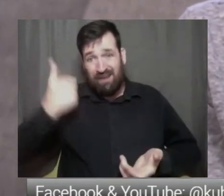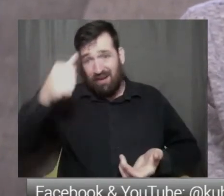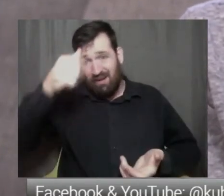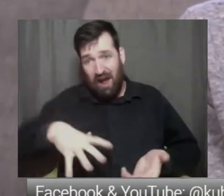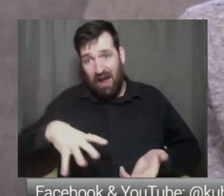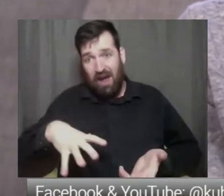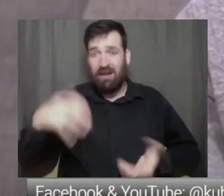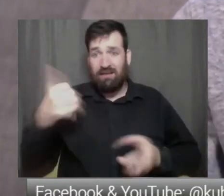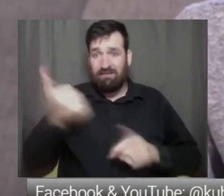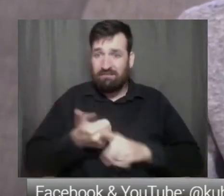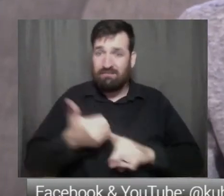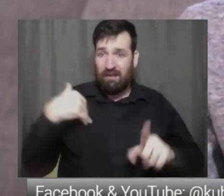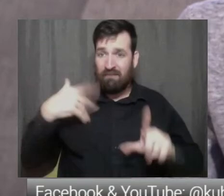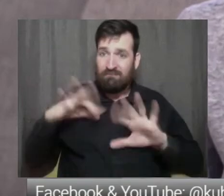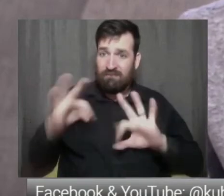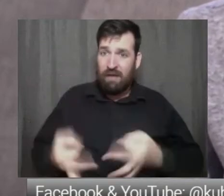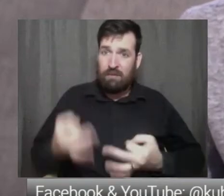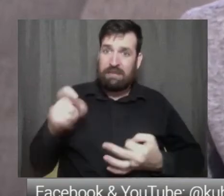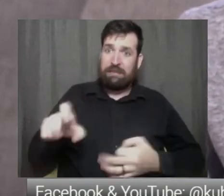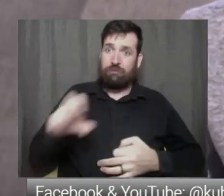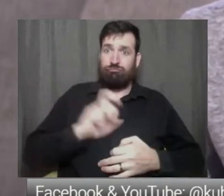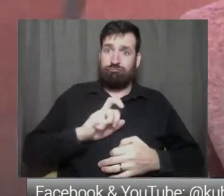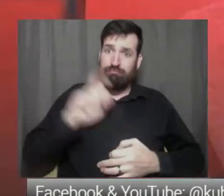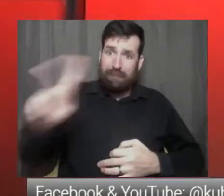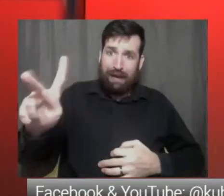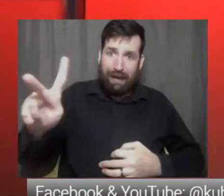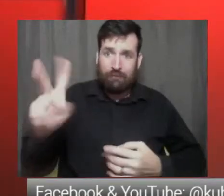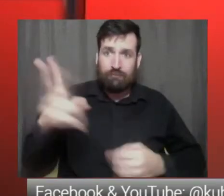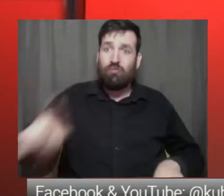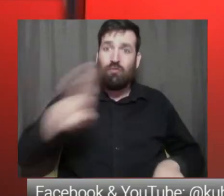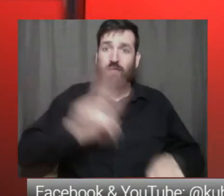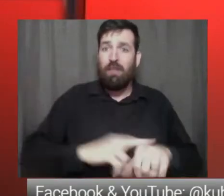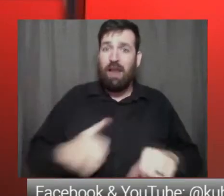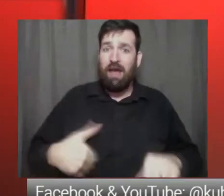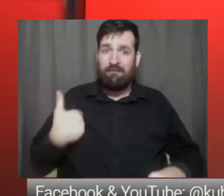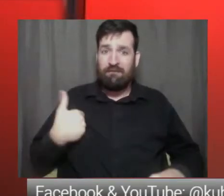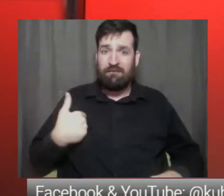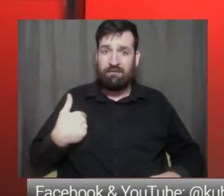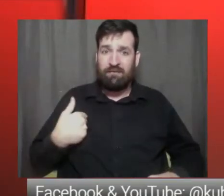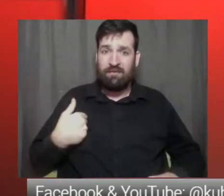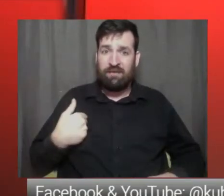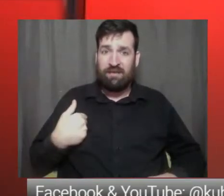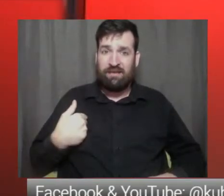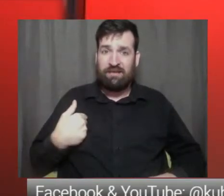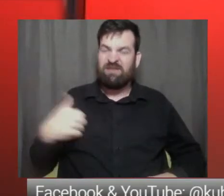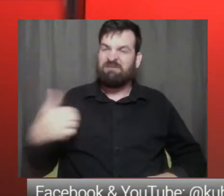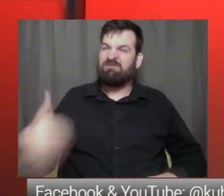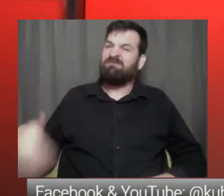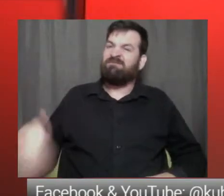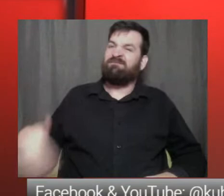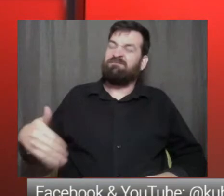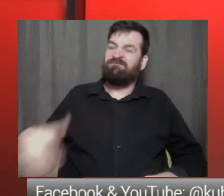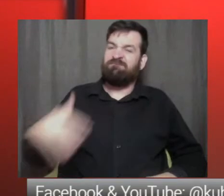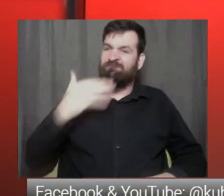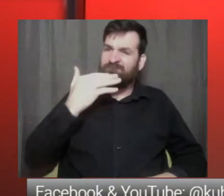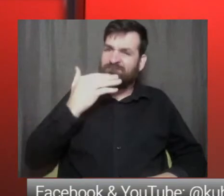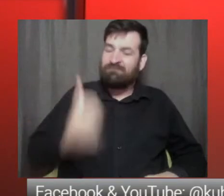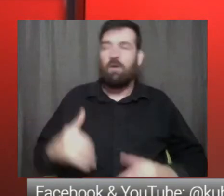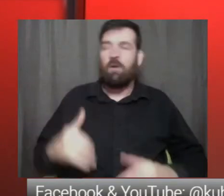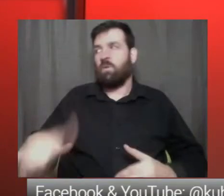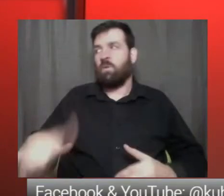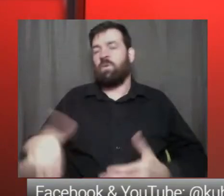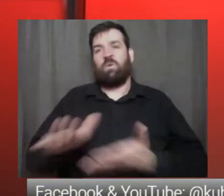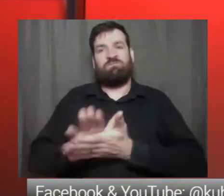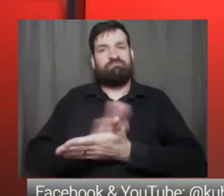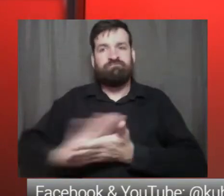he needs to get back to his normal life. That's such a sweet thing. Such a nice message.